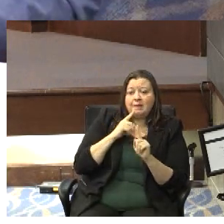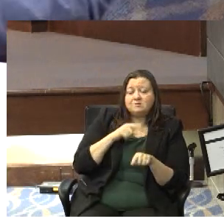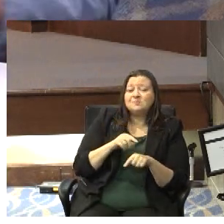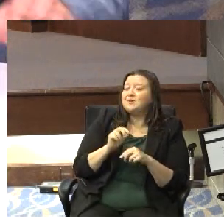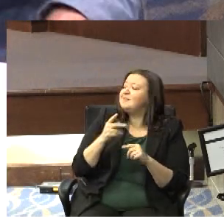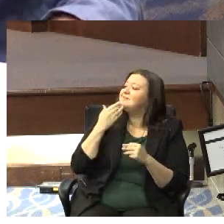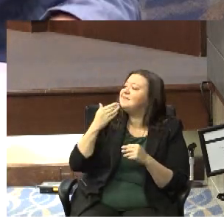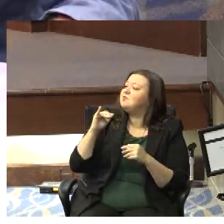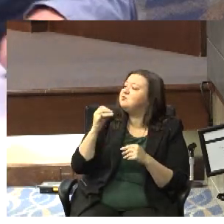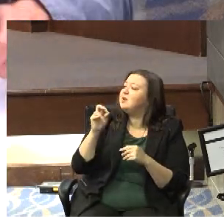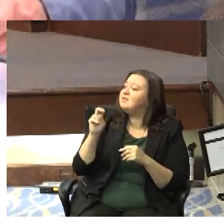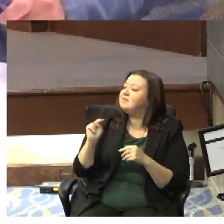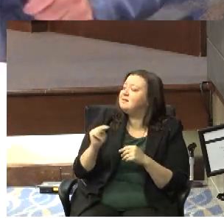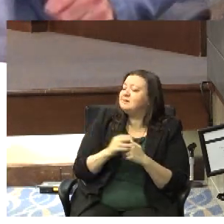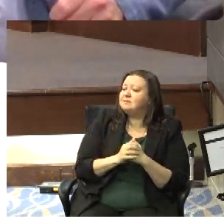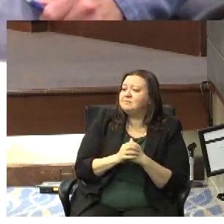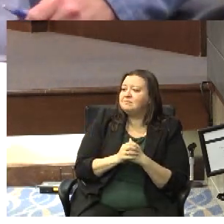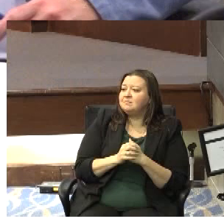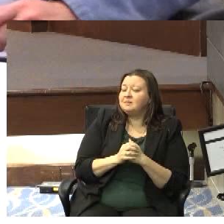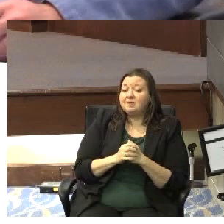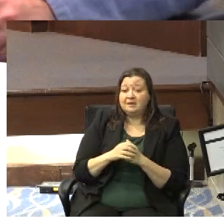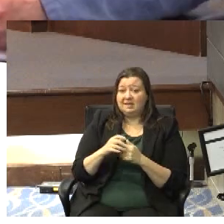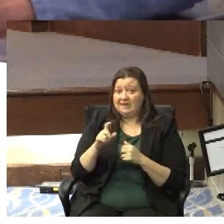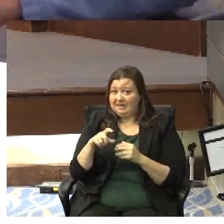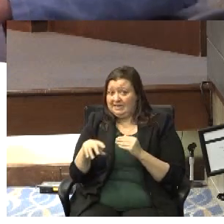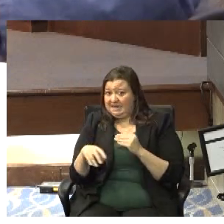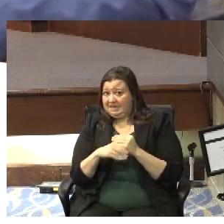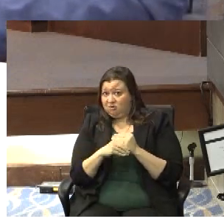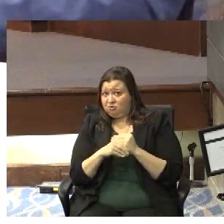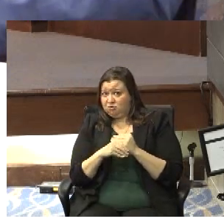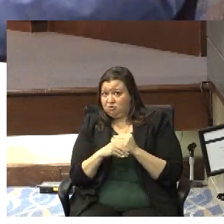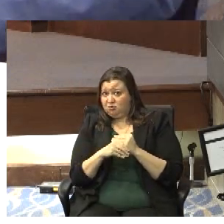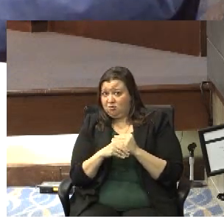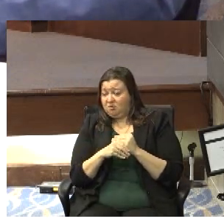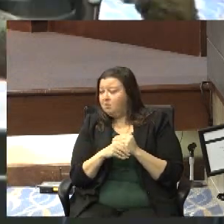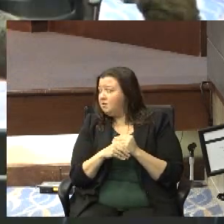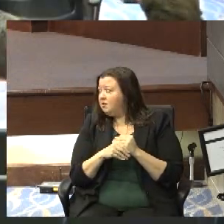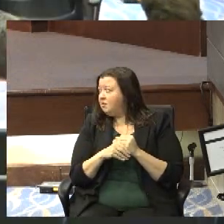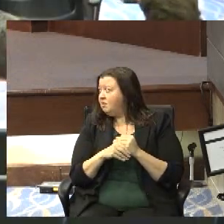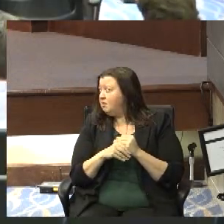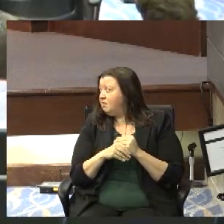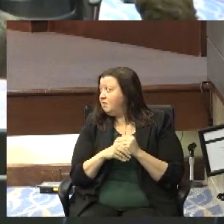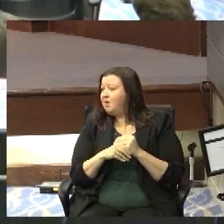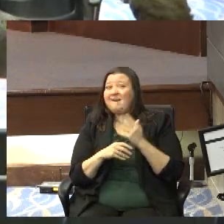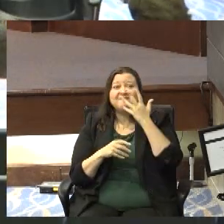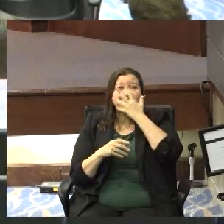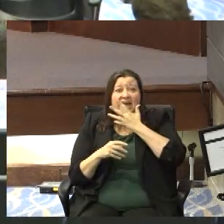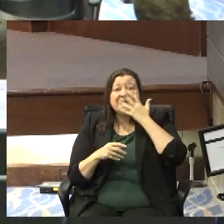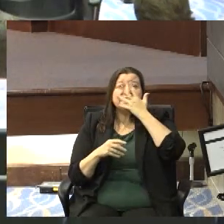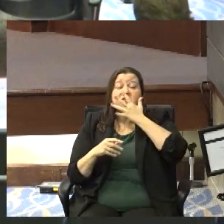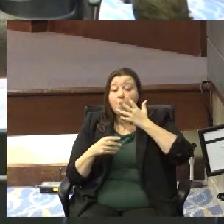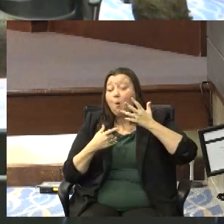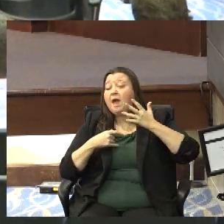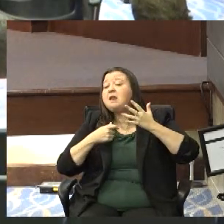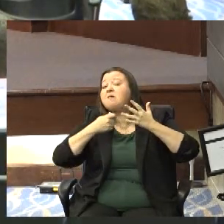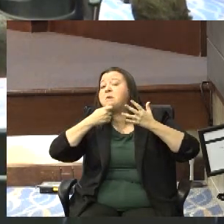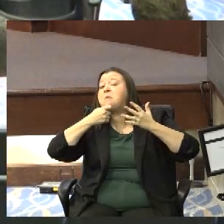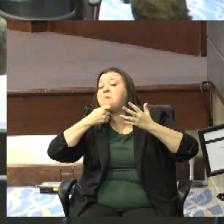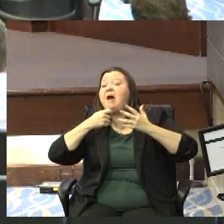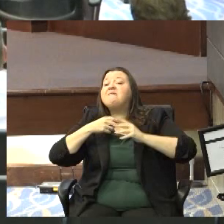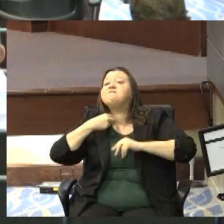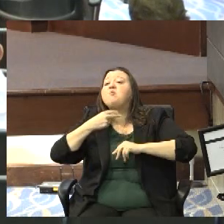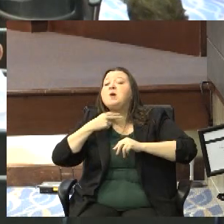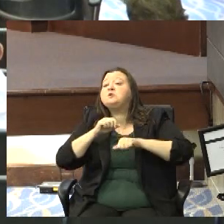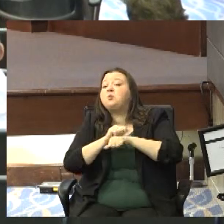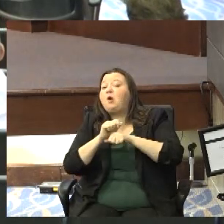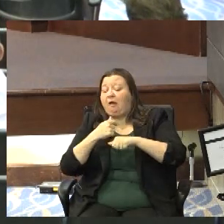Thank you, Jonathan. If y'all need any additional kind of vocal content for the faces, just let me know. Just if you're looking for something, I